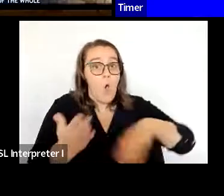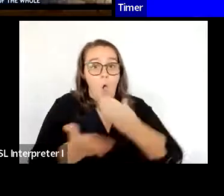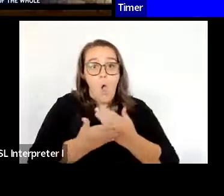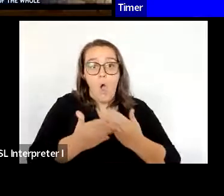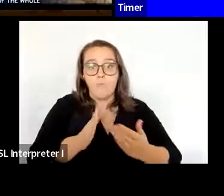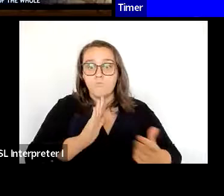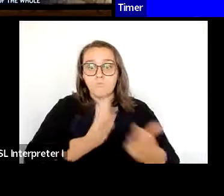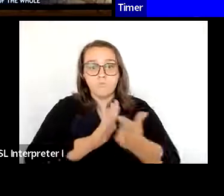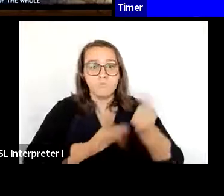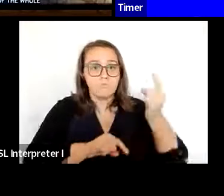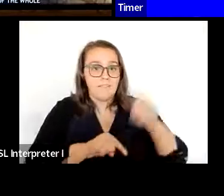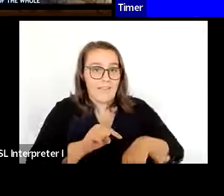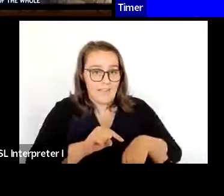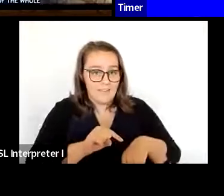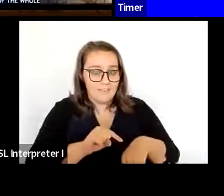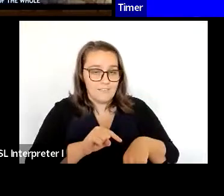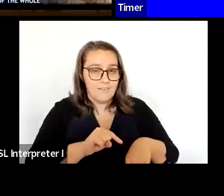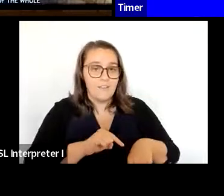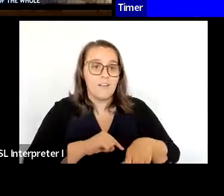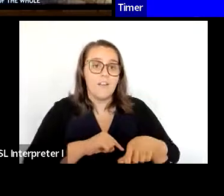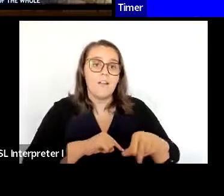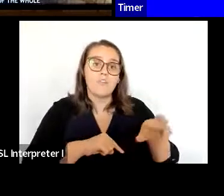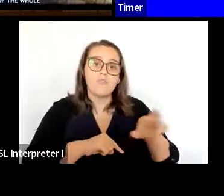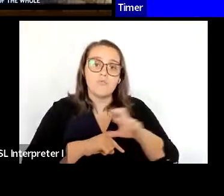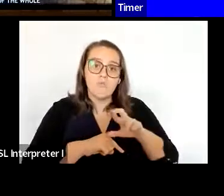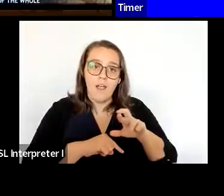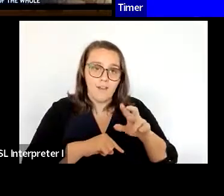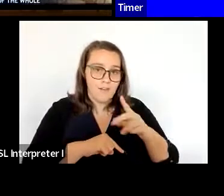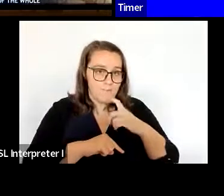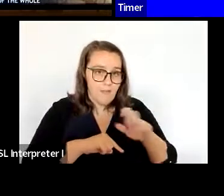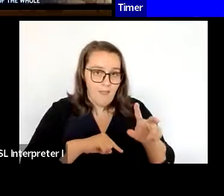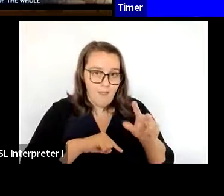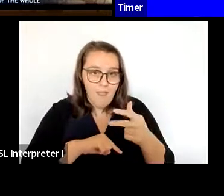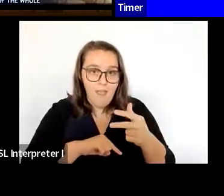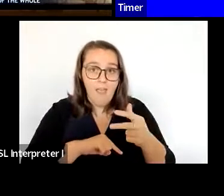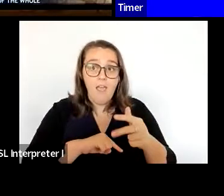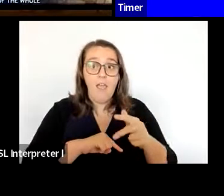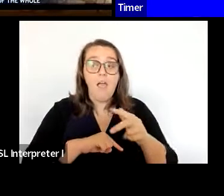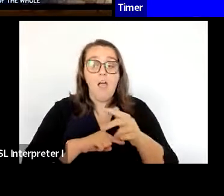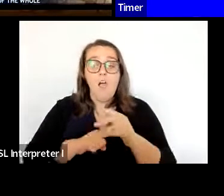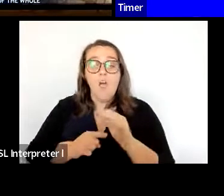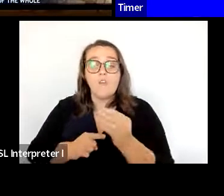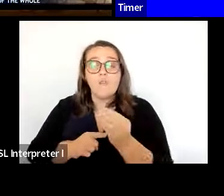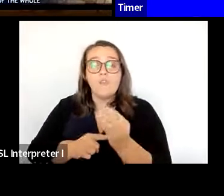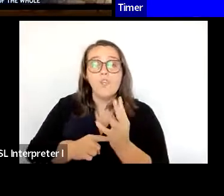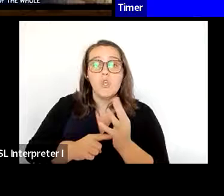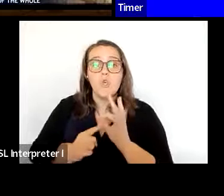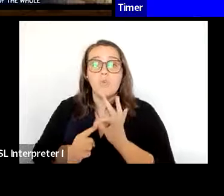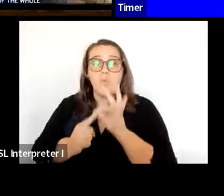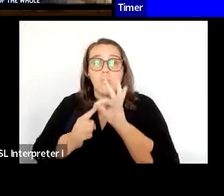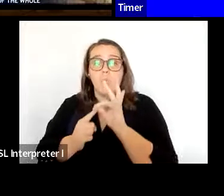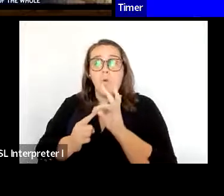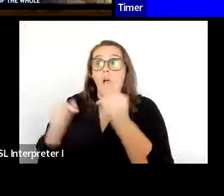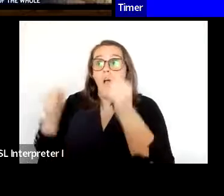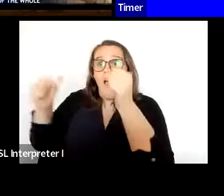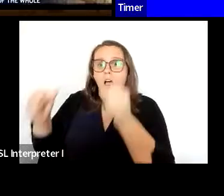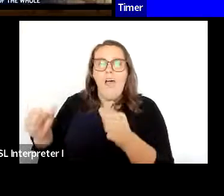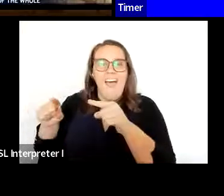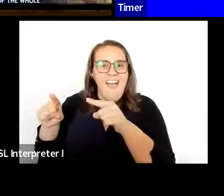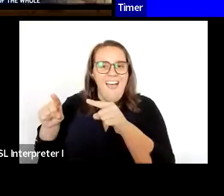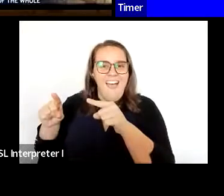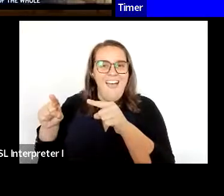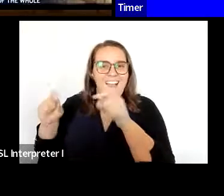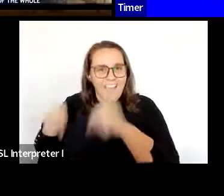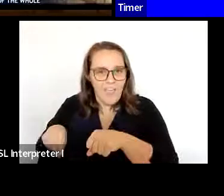education campaign and all the rest of it, when you come to a red light, you cannot make the right on red unless the